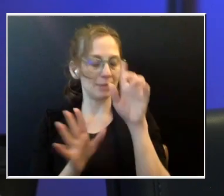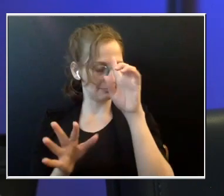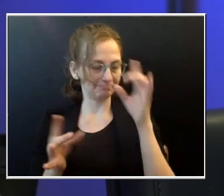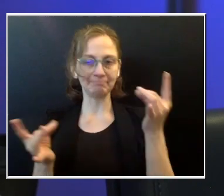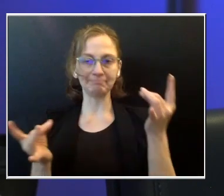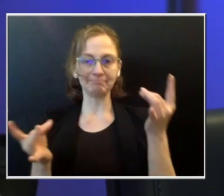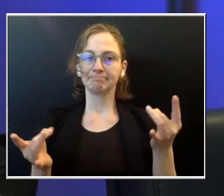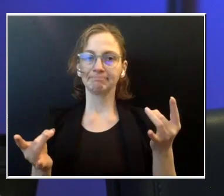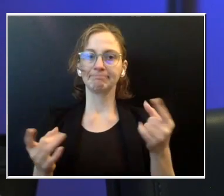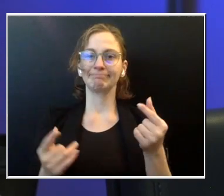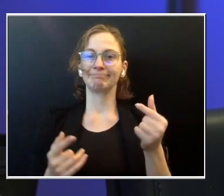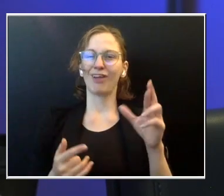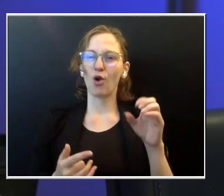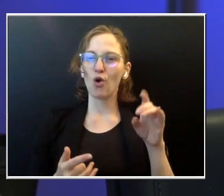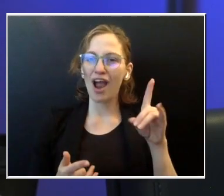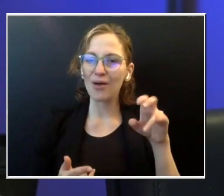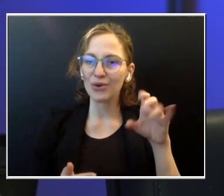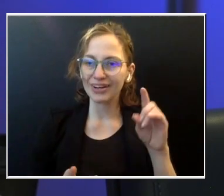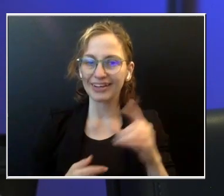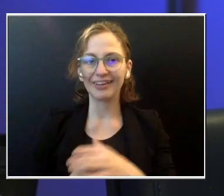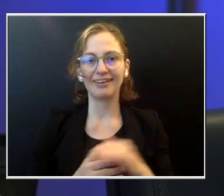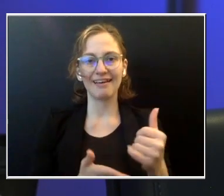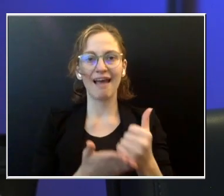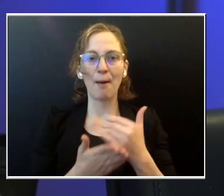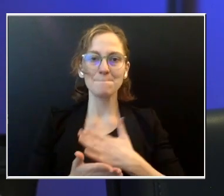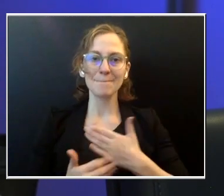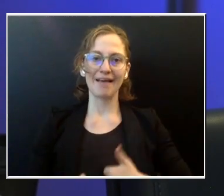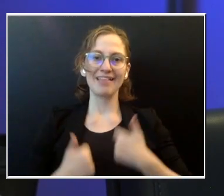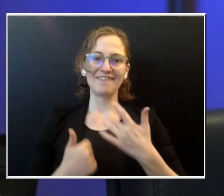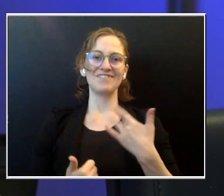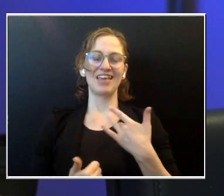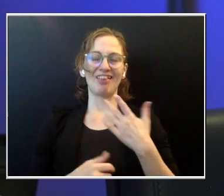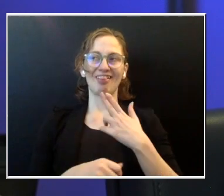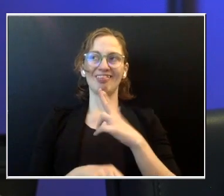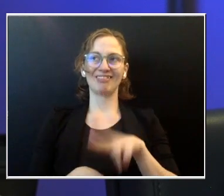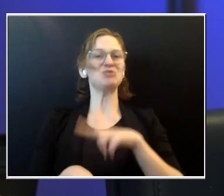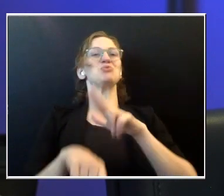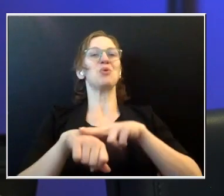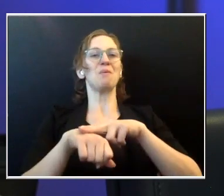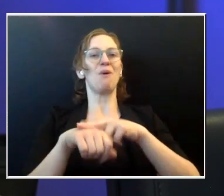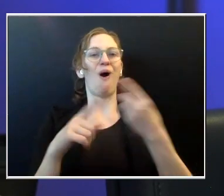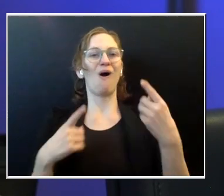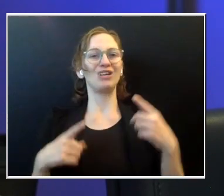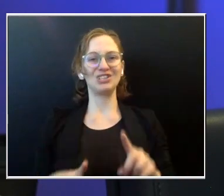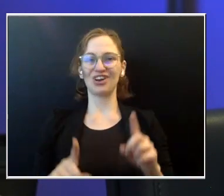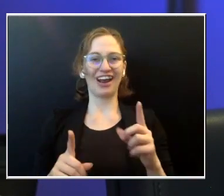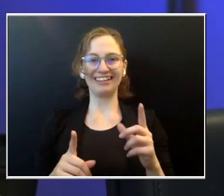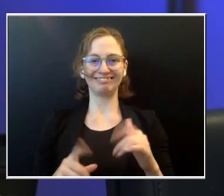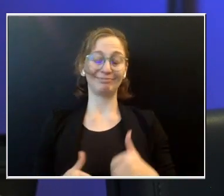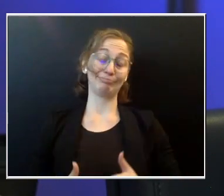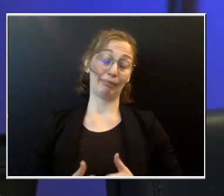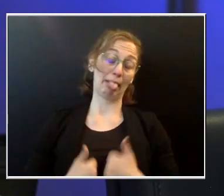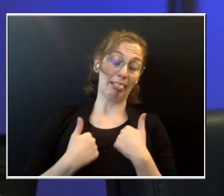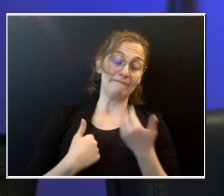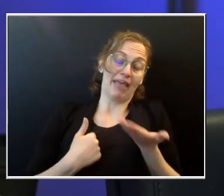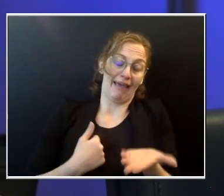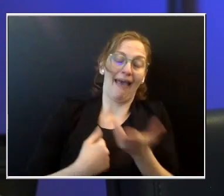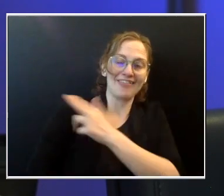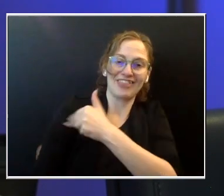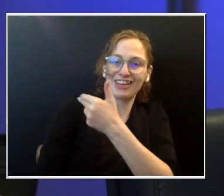normalize my life in the midst of living at the clinic for days on end.